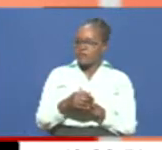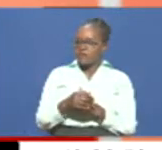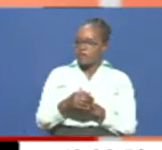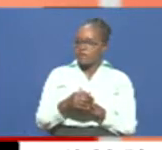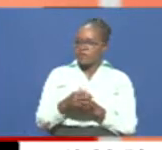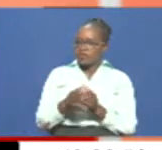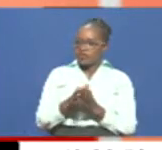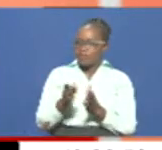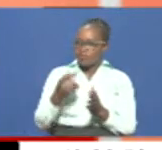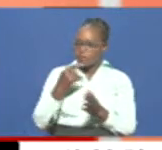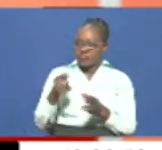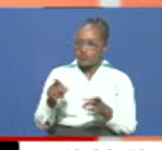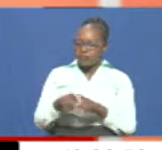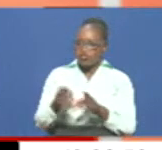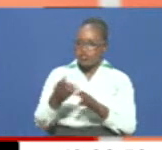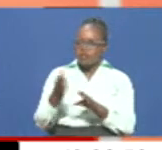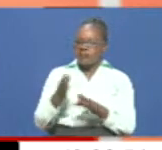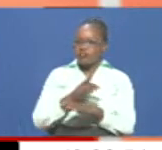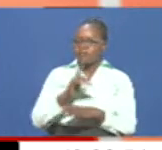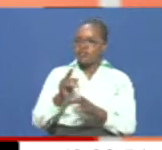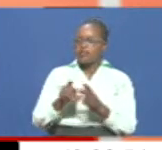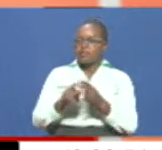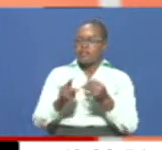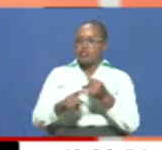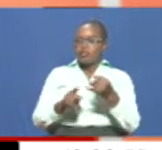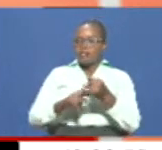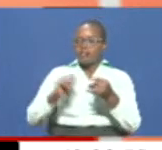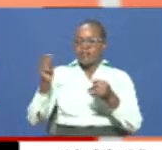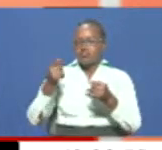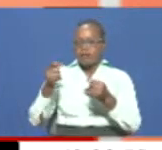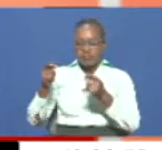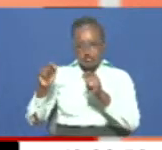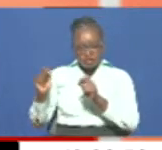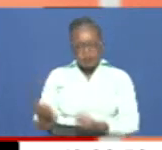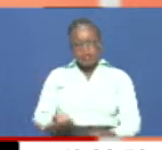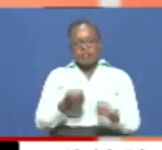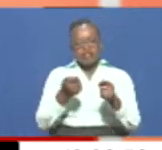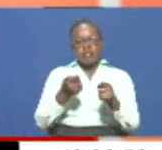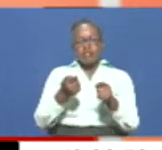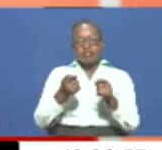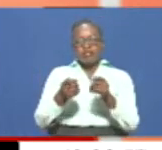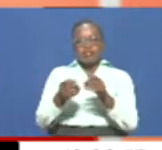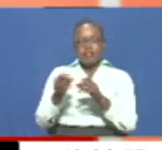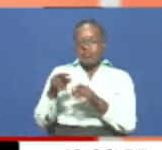before. Mm-hmm. I'll start with the Kenya Golf Union. Mm-hmm. Kenya Golf Union,